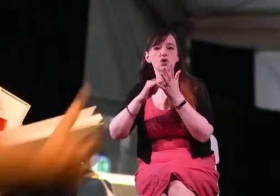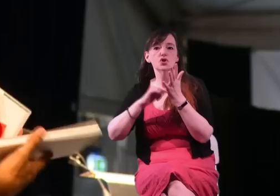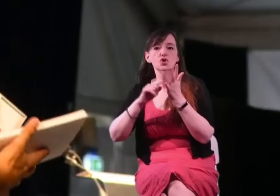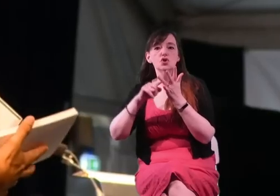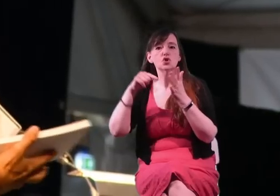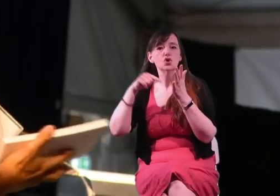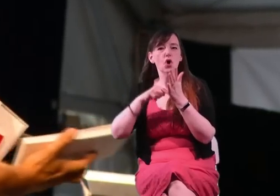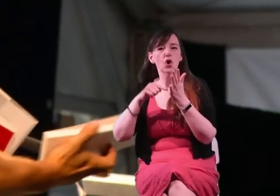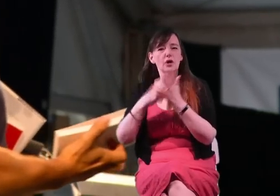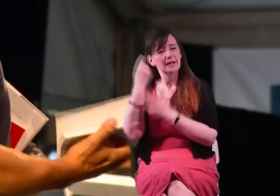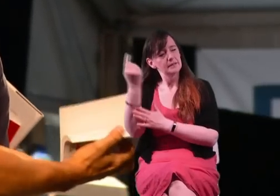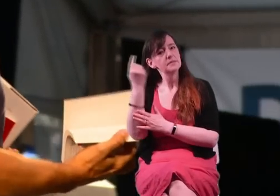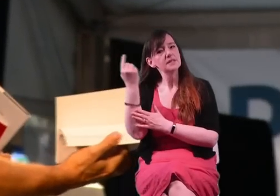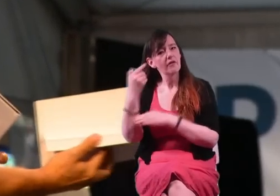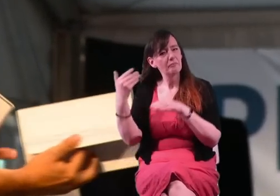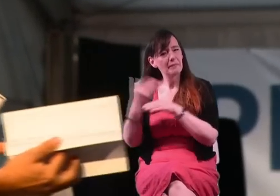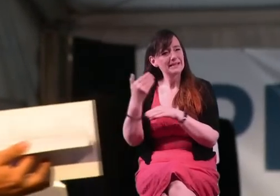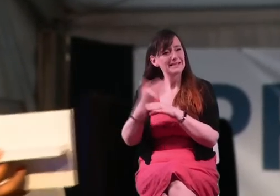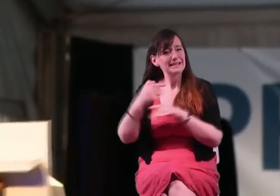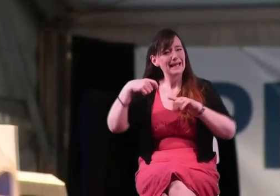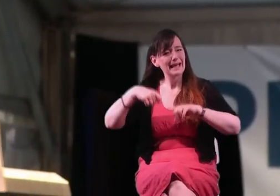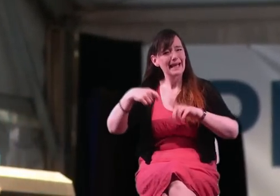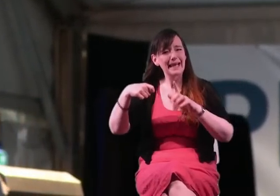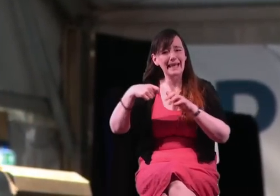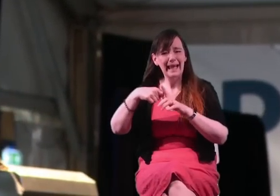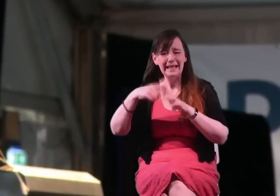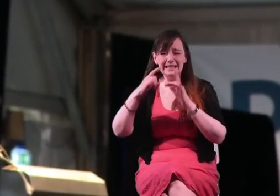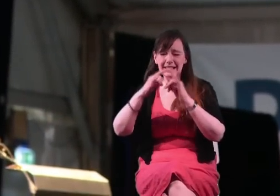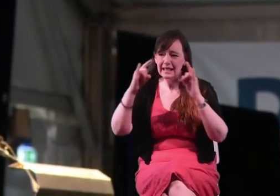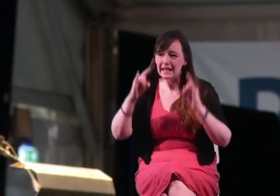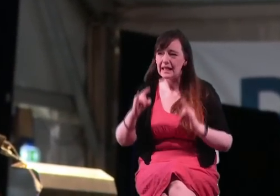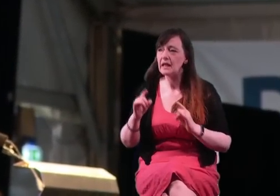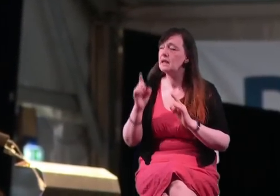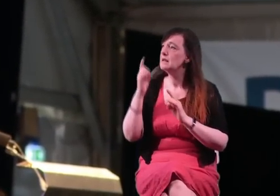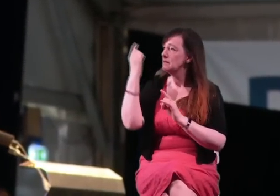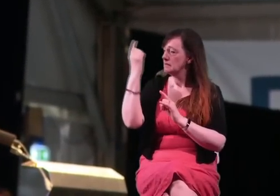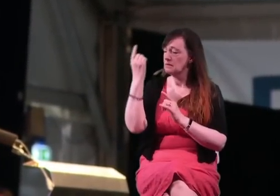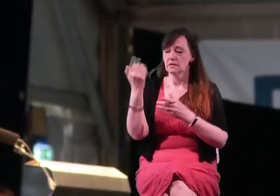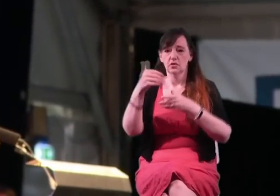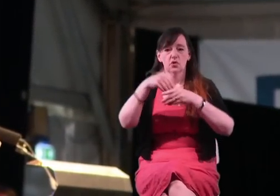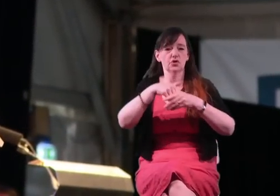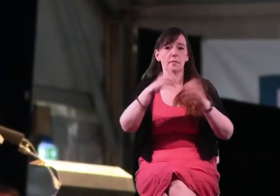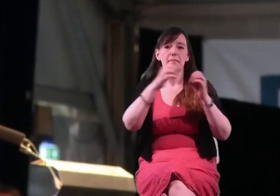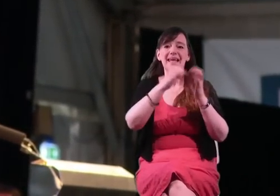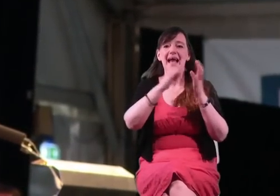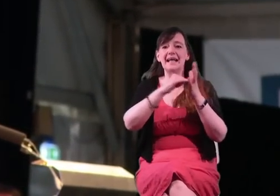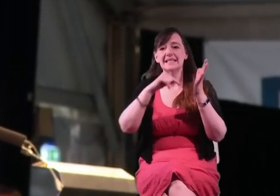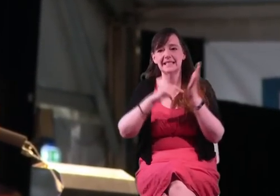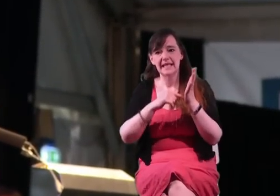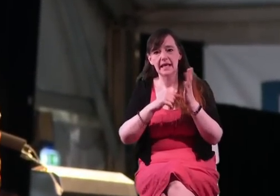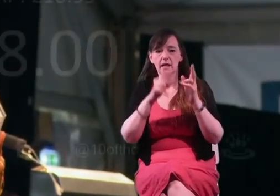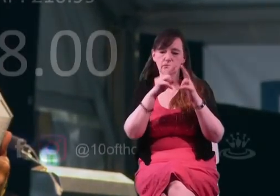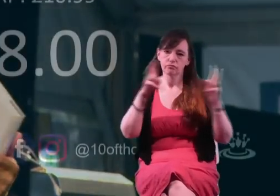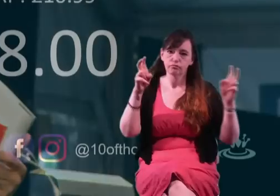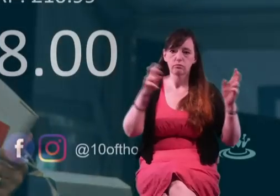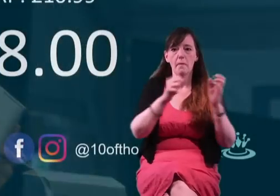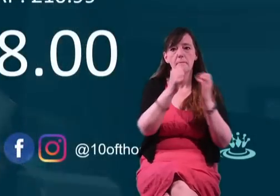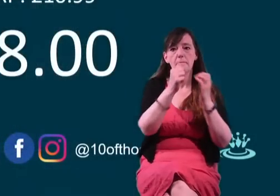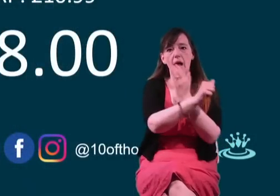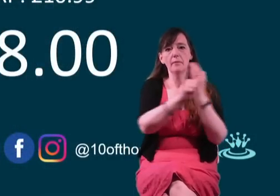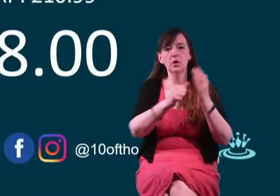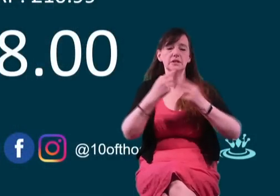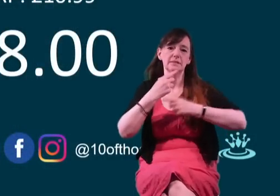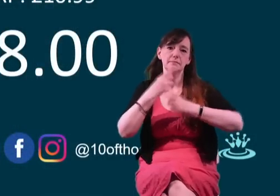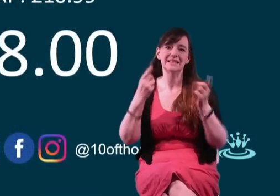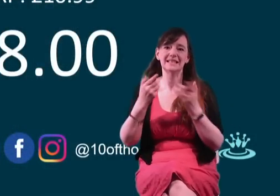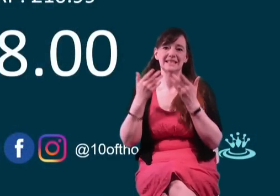but then his ministry through his books. His contribution to the BST series, The Bible Speaks Today, is excellent. And his one on